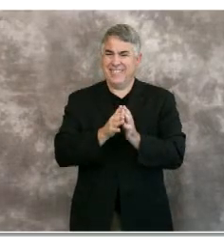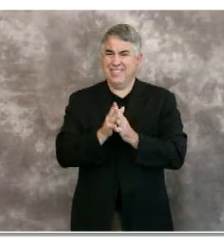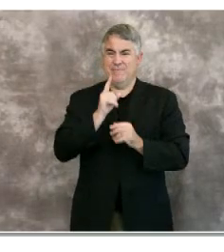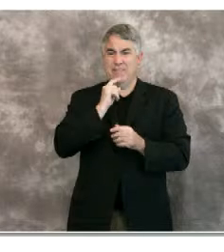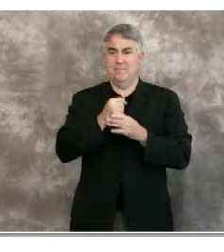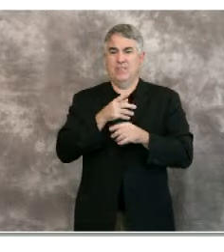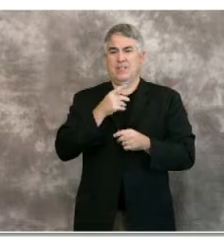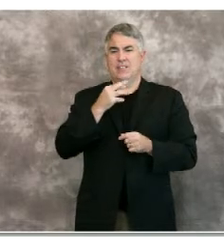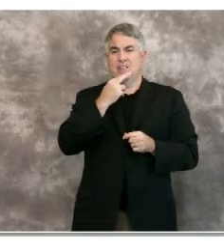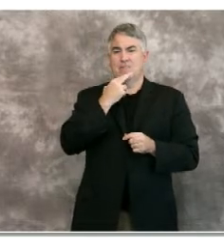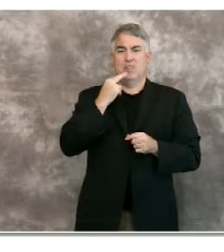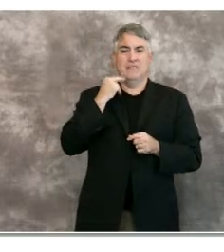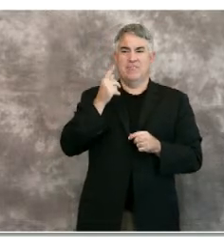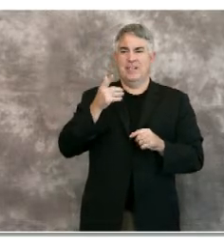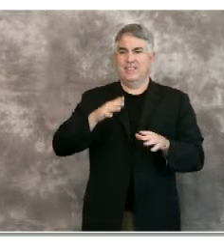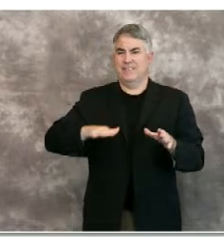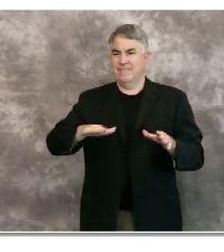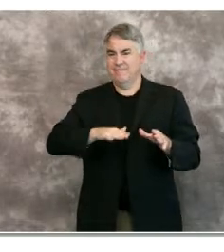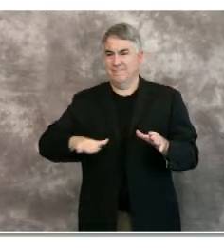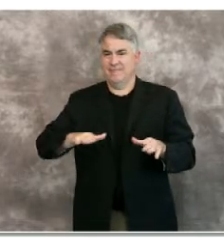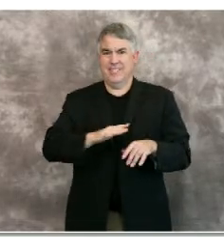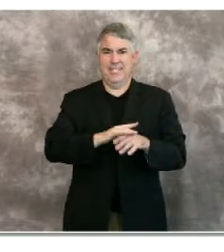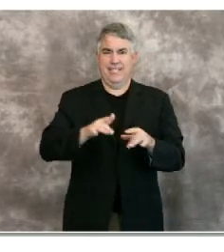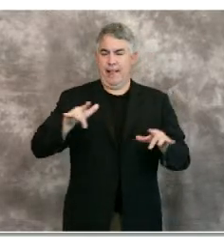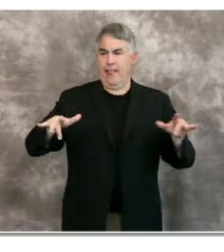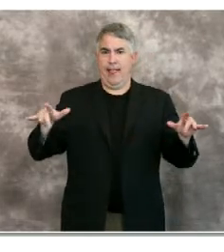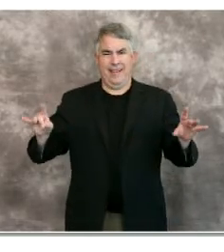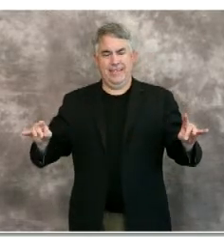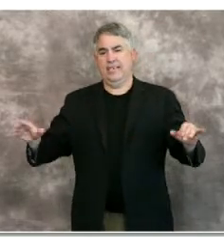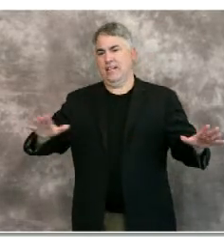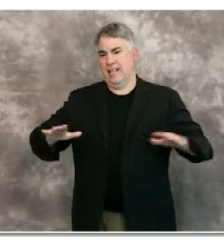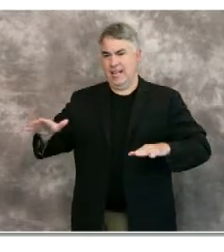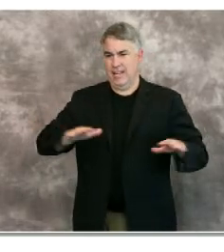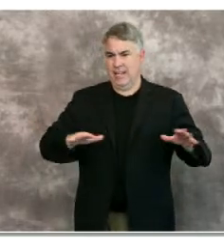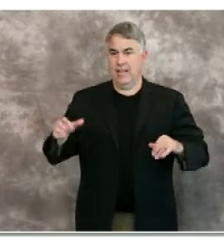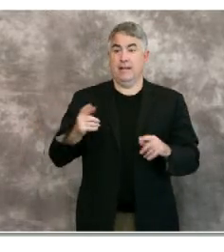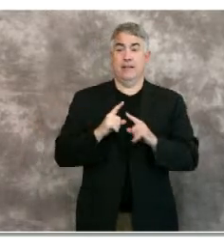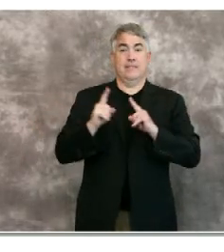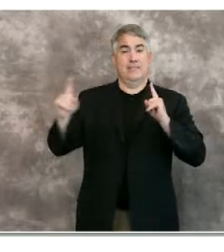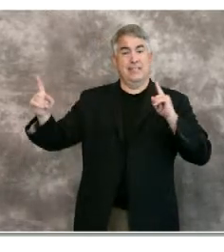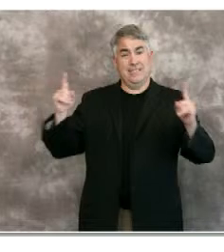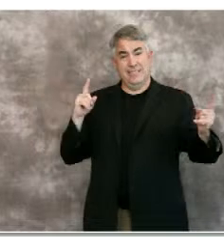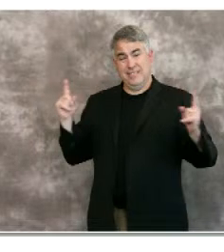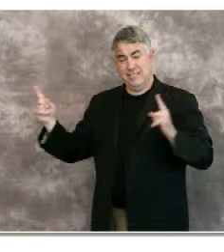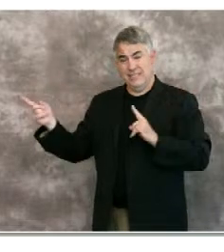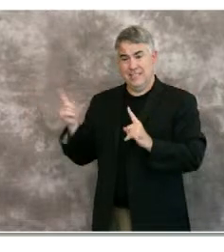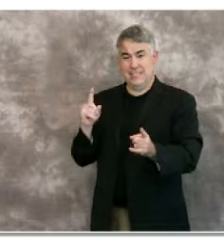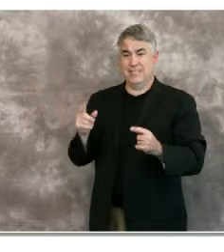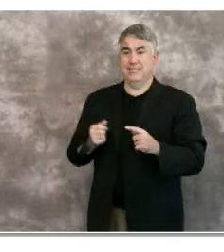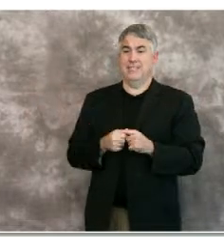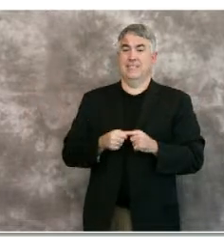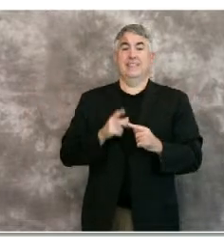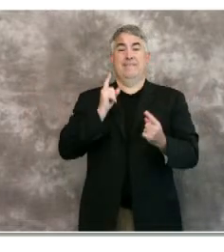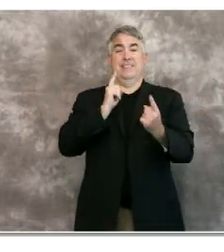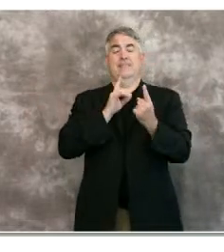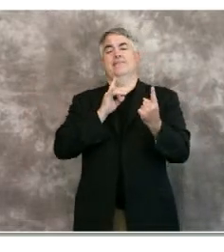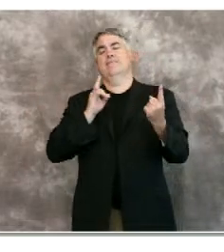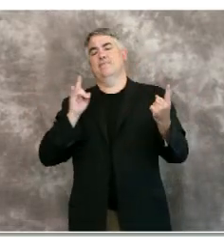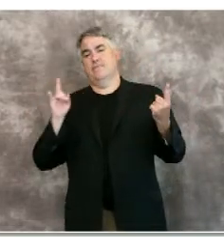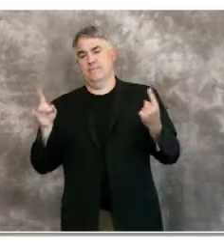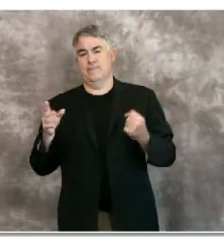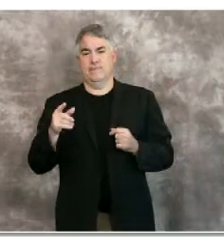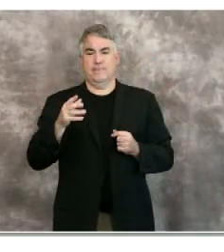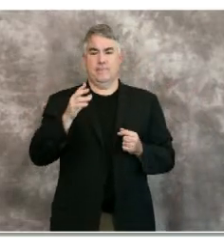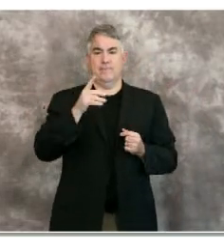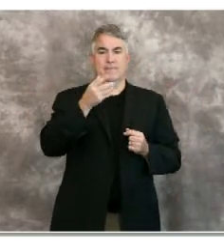surfaces that are commonly touched, maintaining physical distance when you come in contact with individuals outside of your